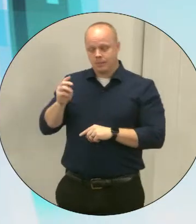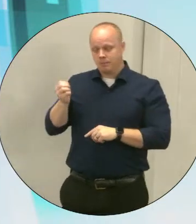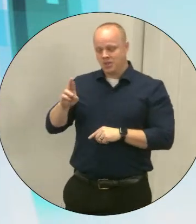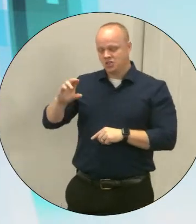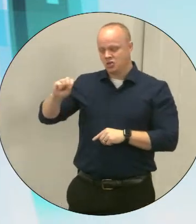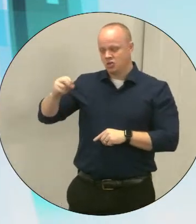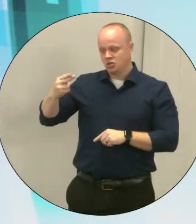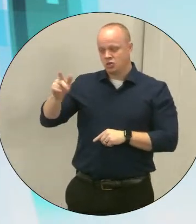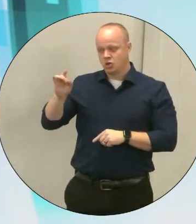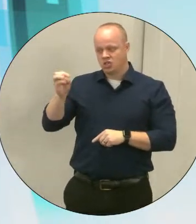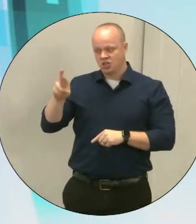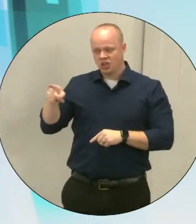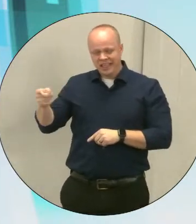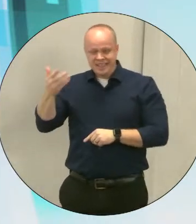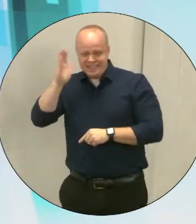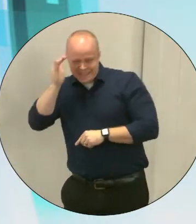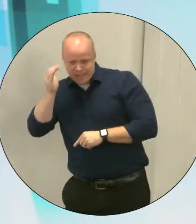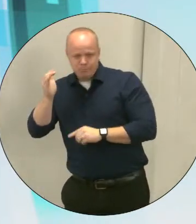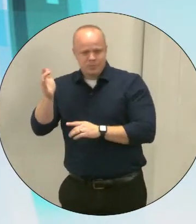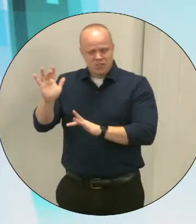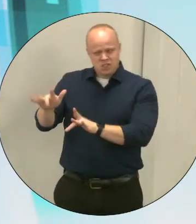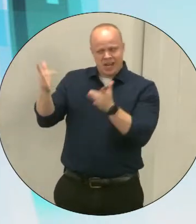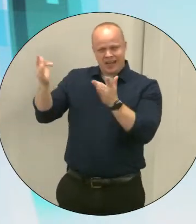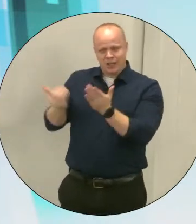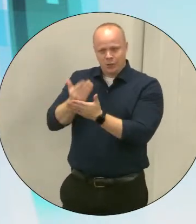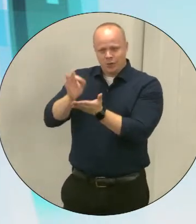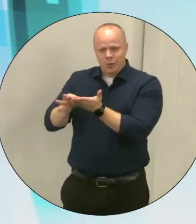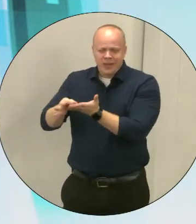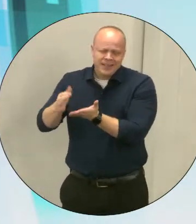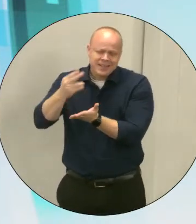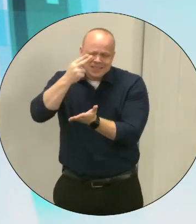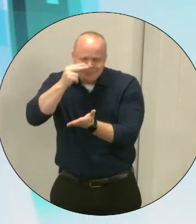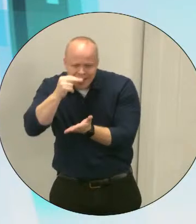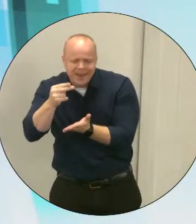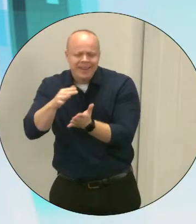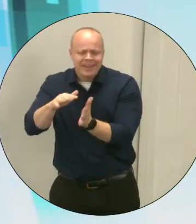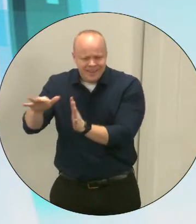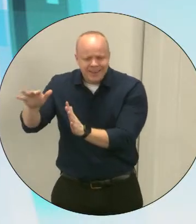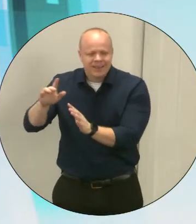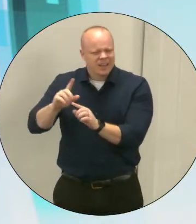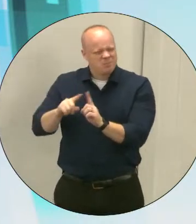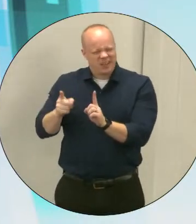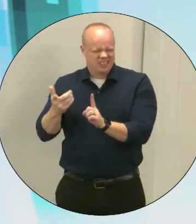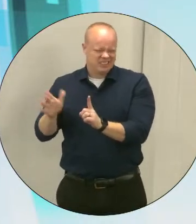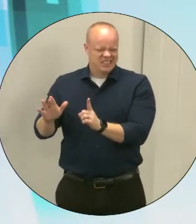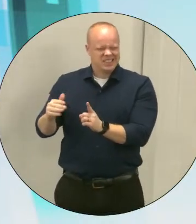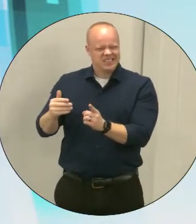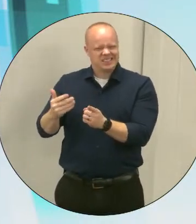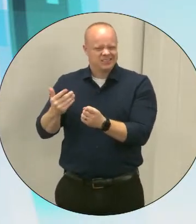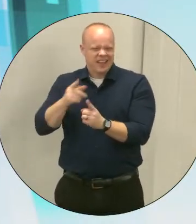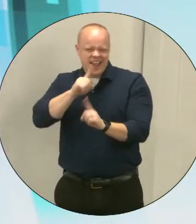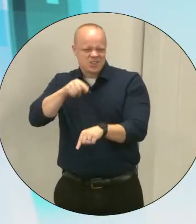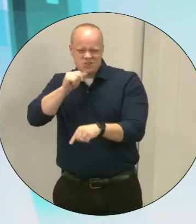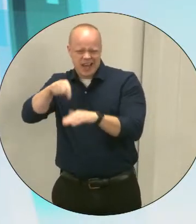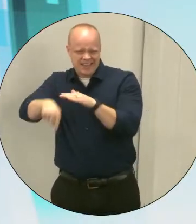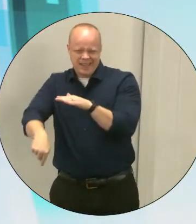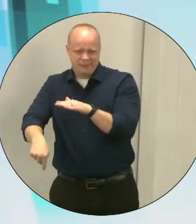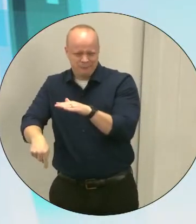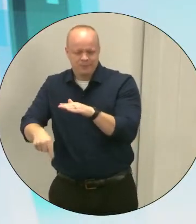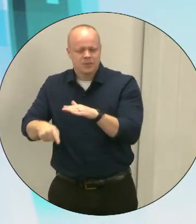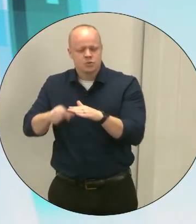was seen by some as the shiny new coin. He was funny, he was glib, but I think he was shallow in his answers. Please don't